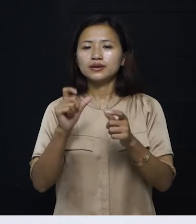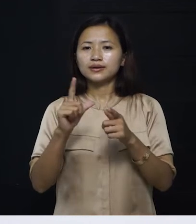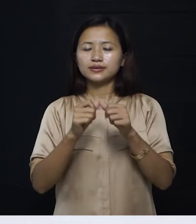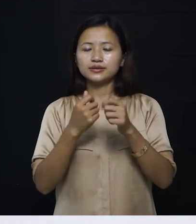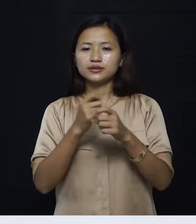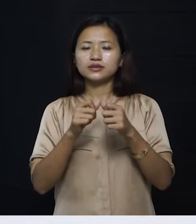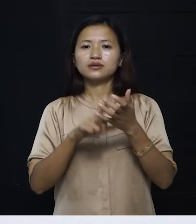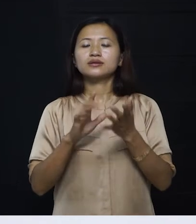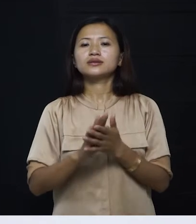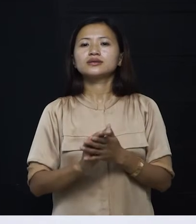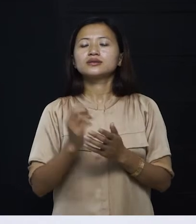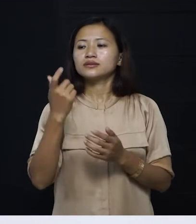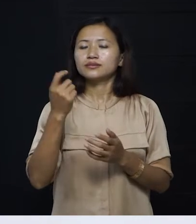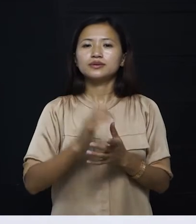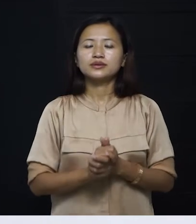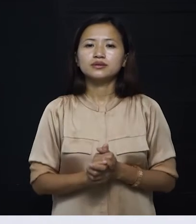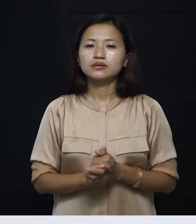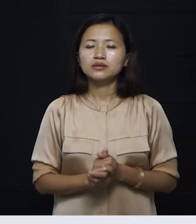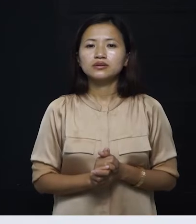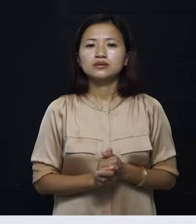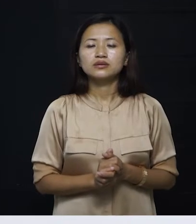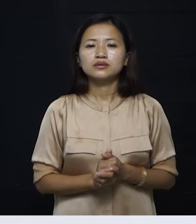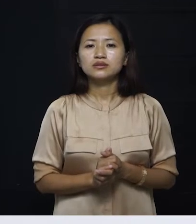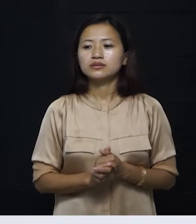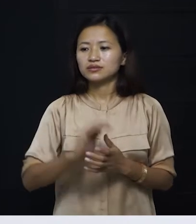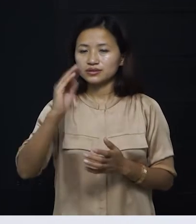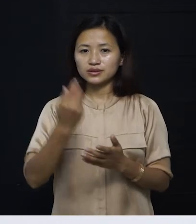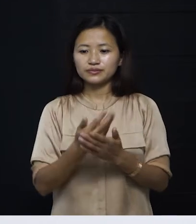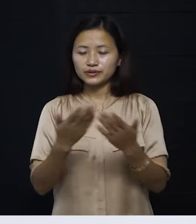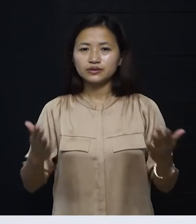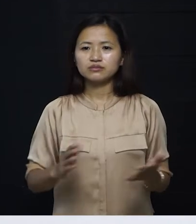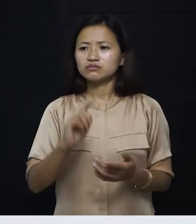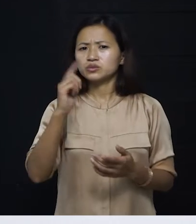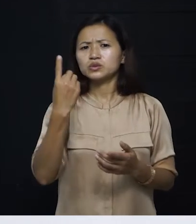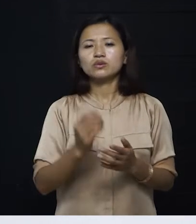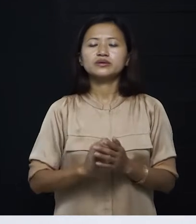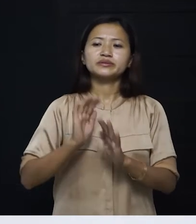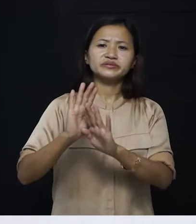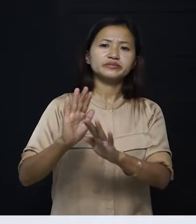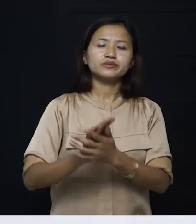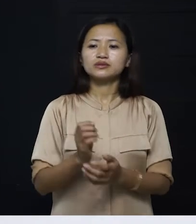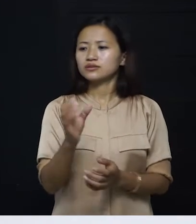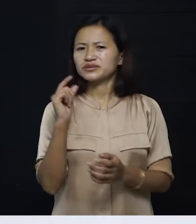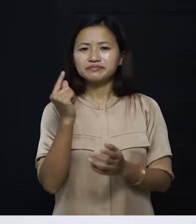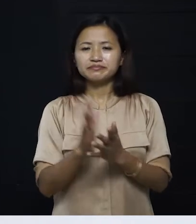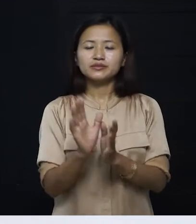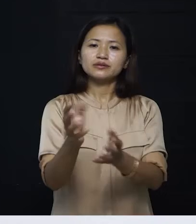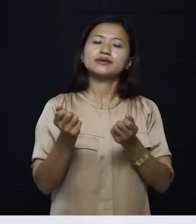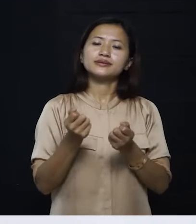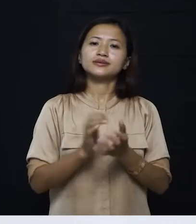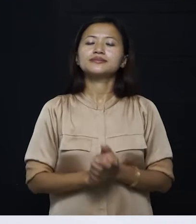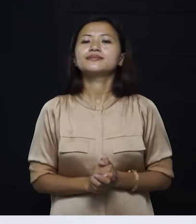legal tender money. And standard money means something that no one can refuse to accept. Okay? Then